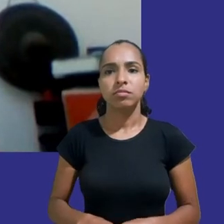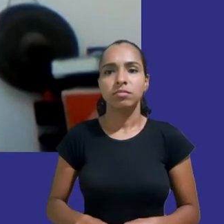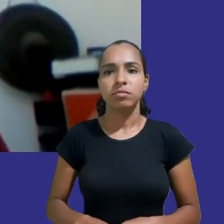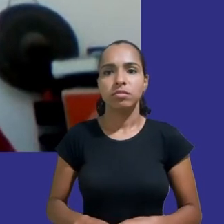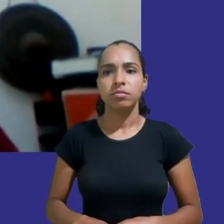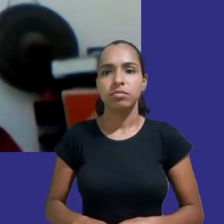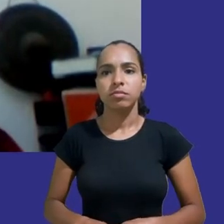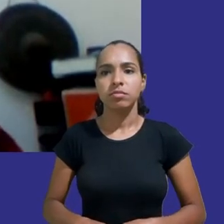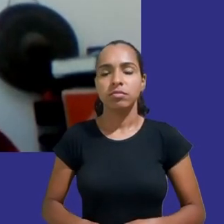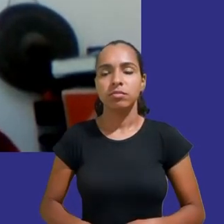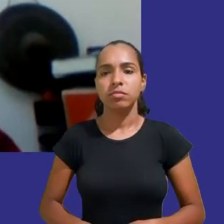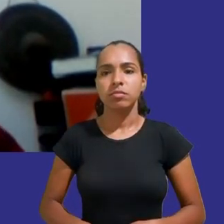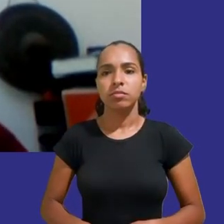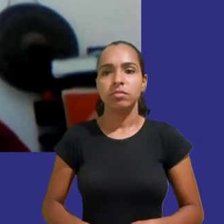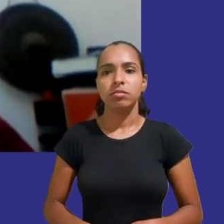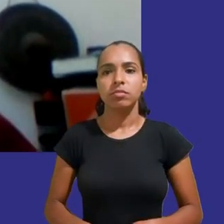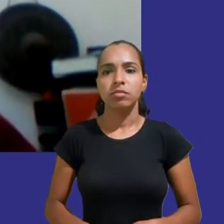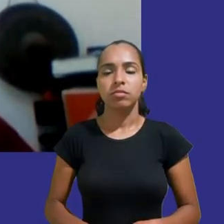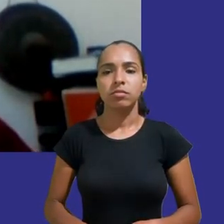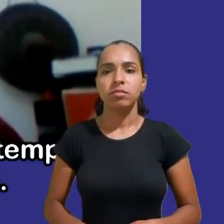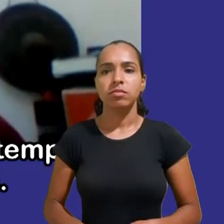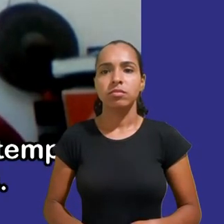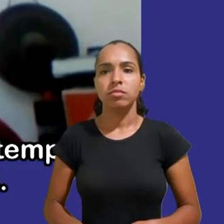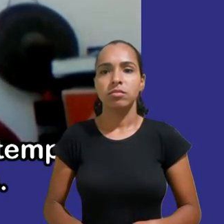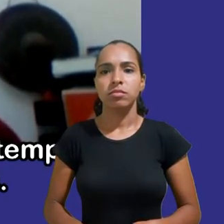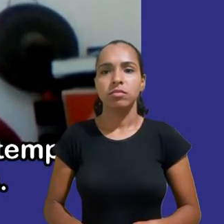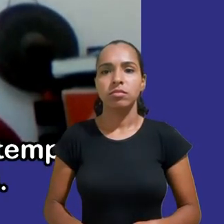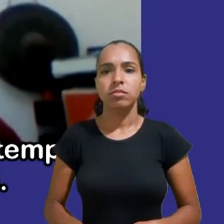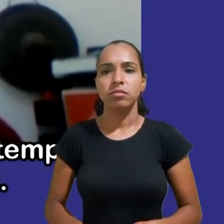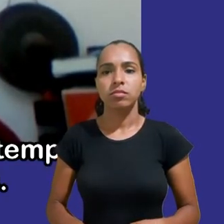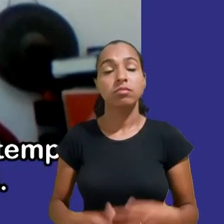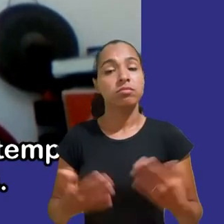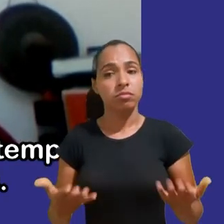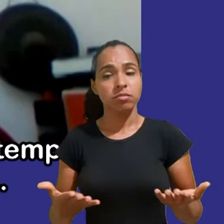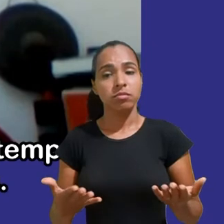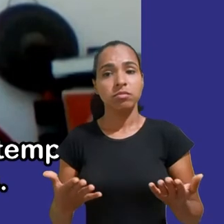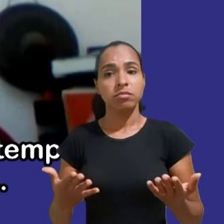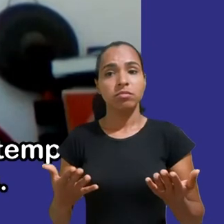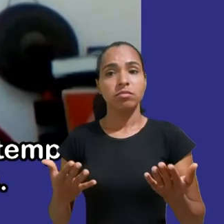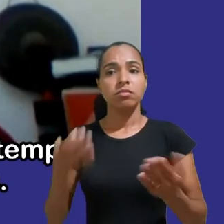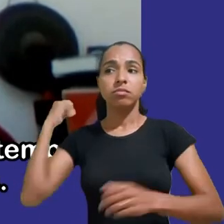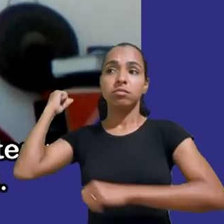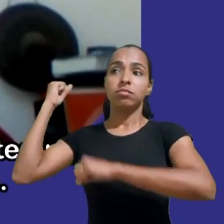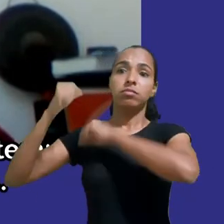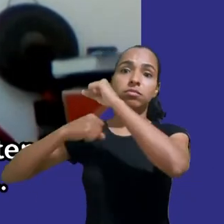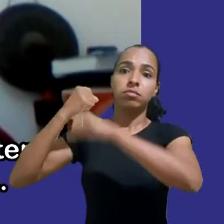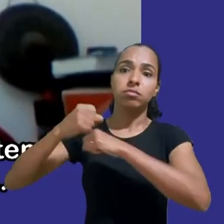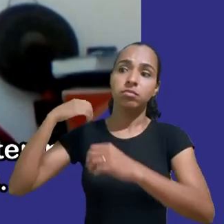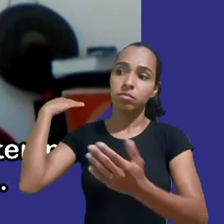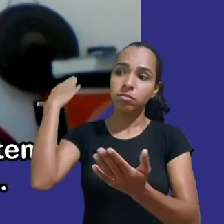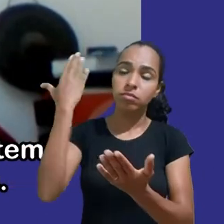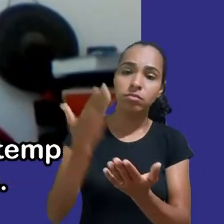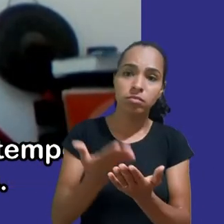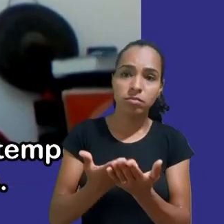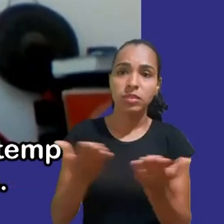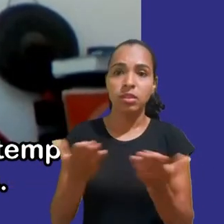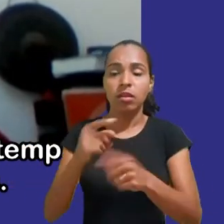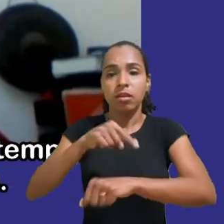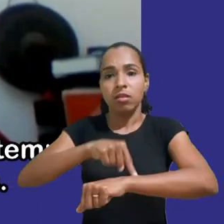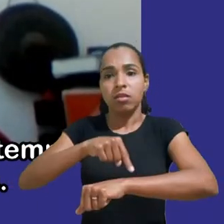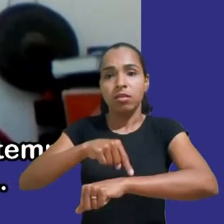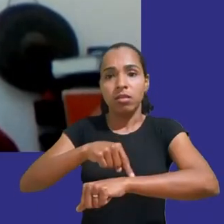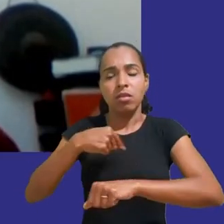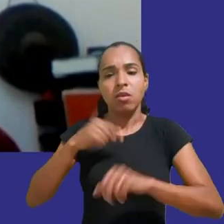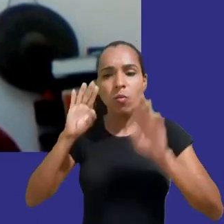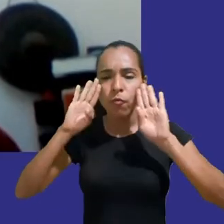so the last few years I've been trying to refocus much of my work around children's digital